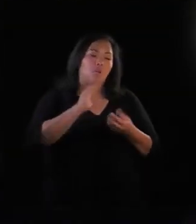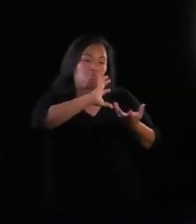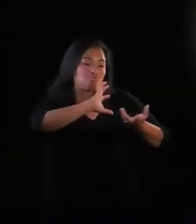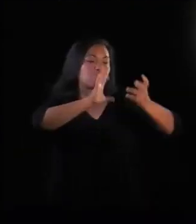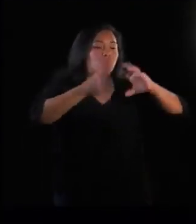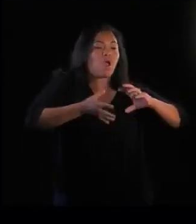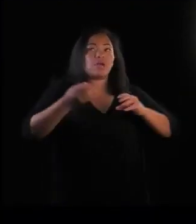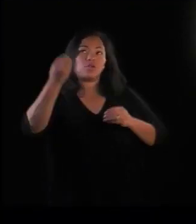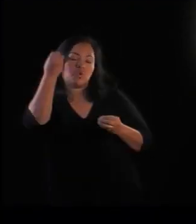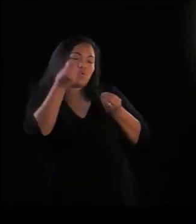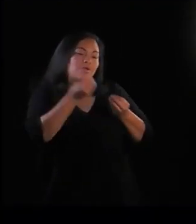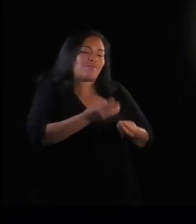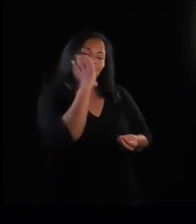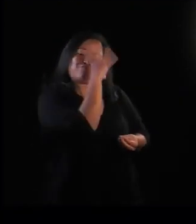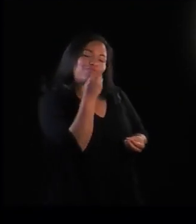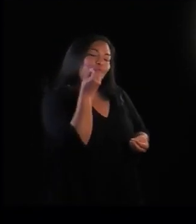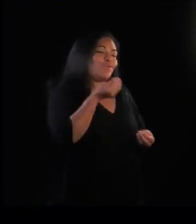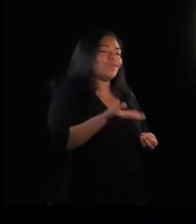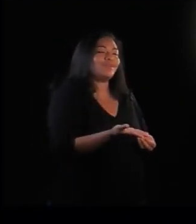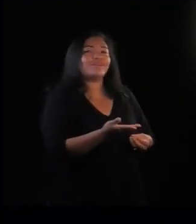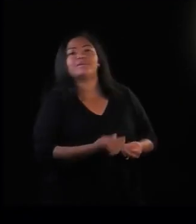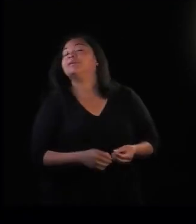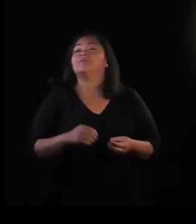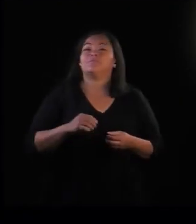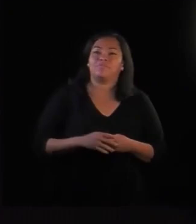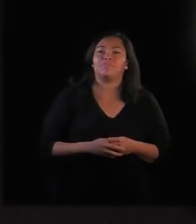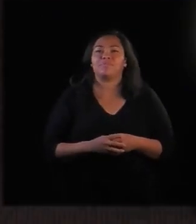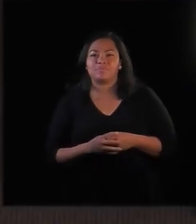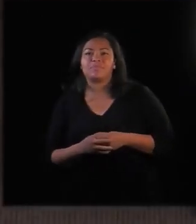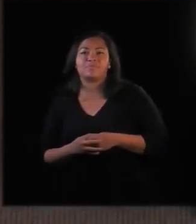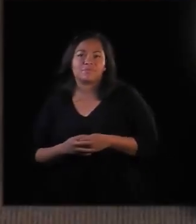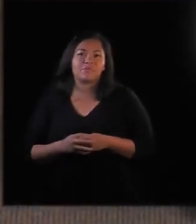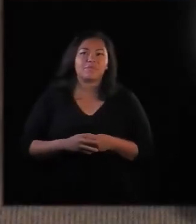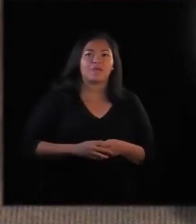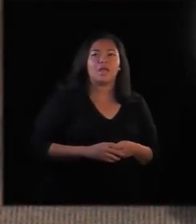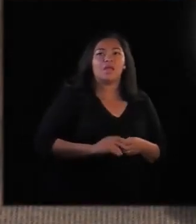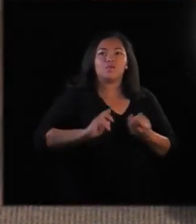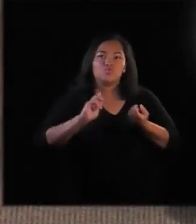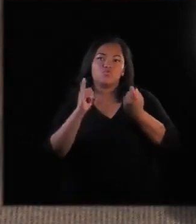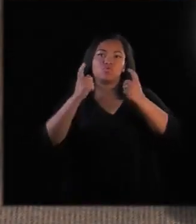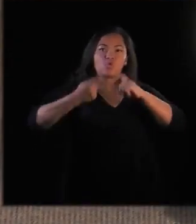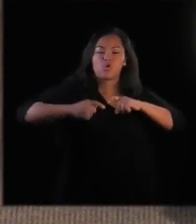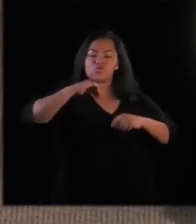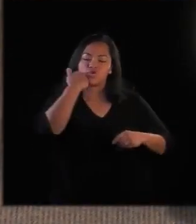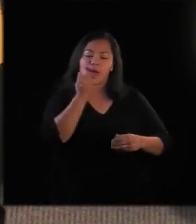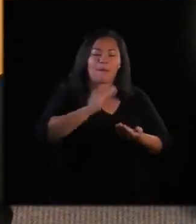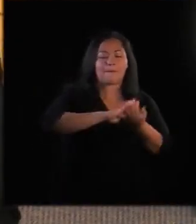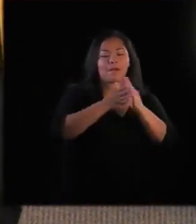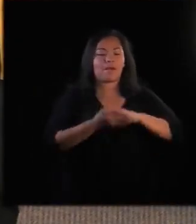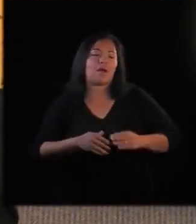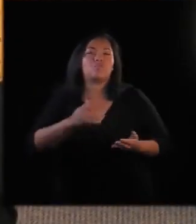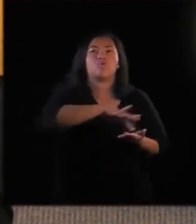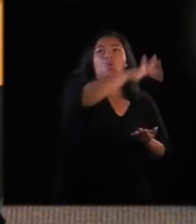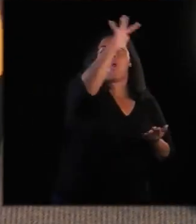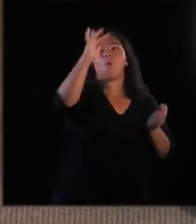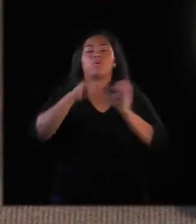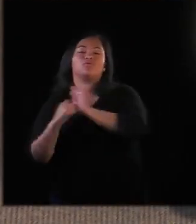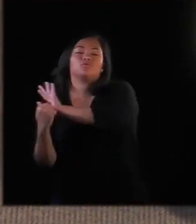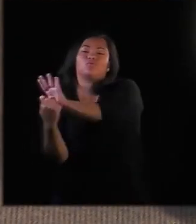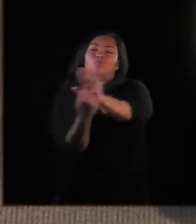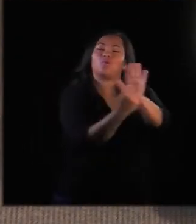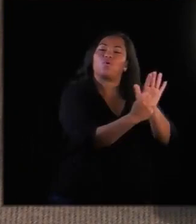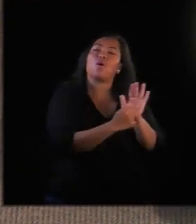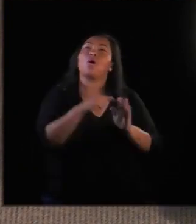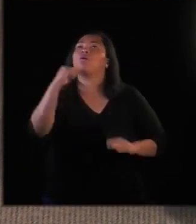dancing. You give beauty for ashes. Yes, you do. Yes, you do. You turn shame into